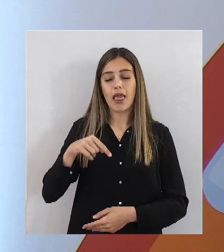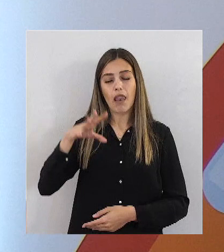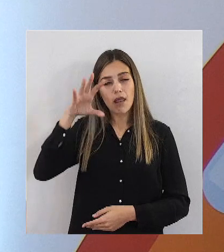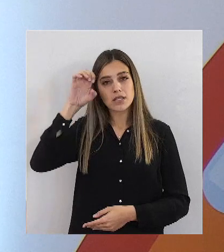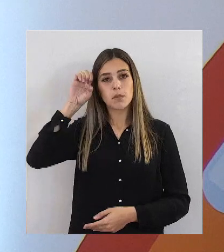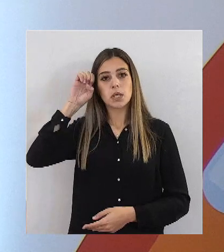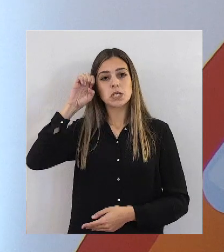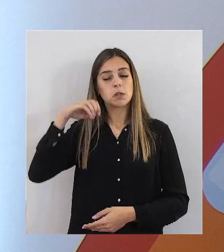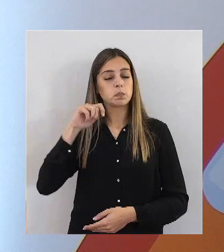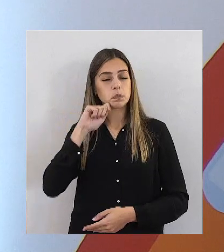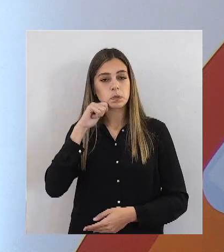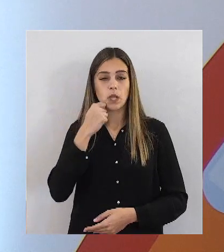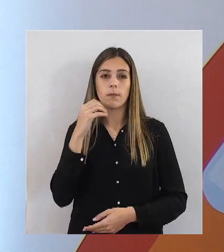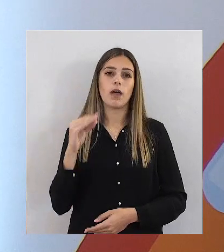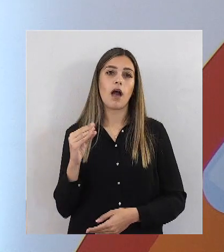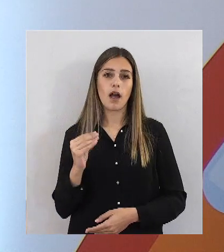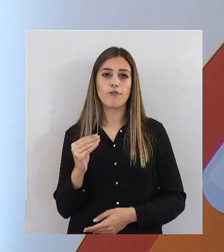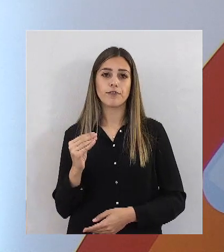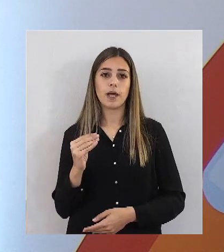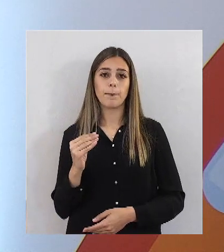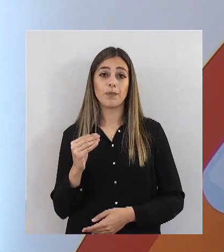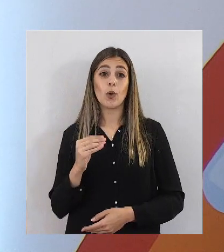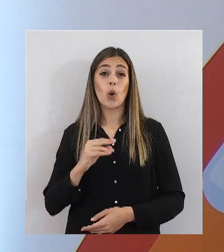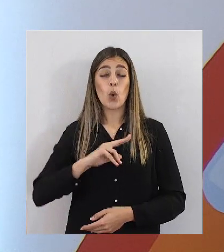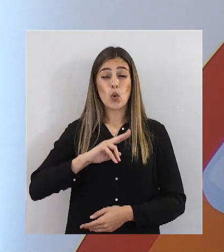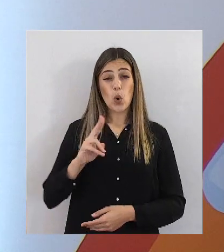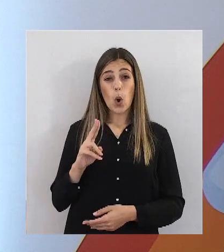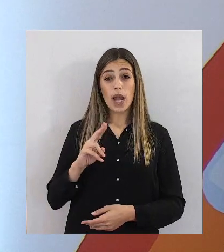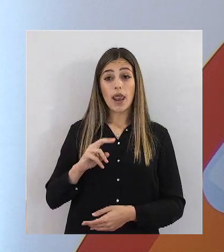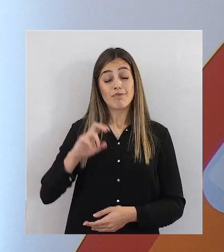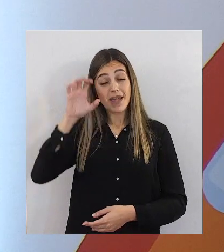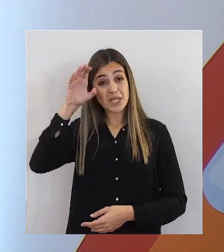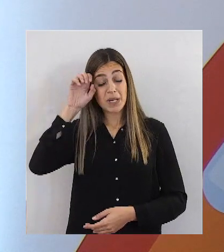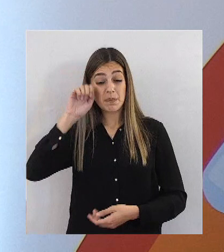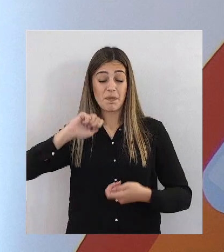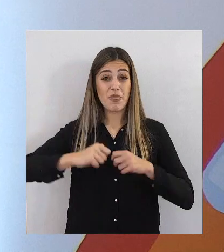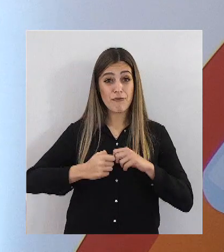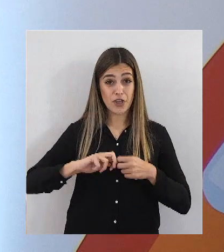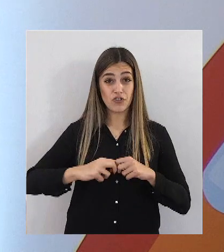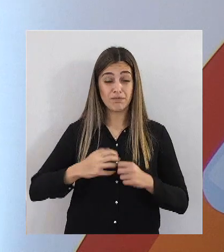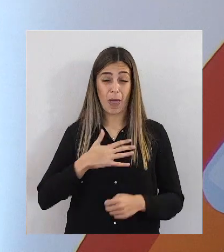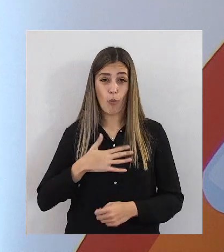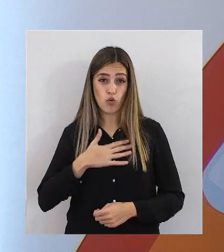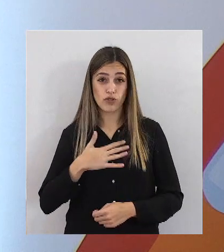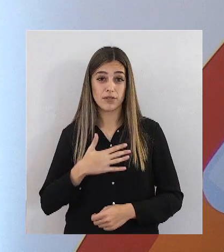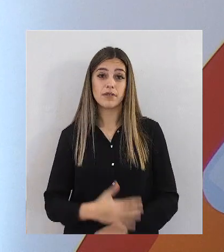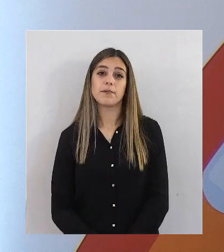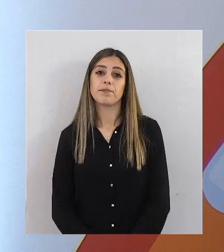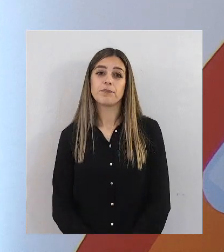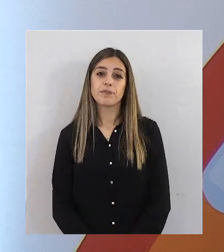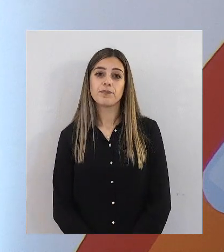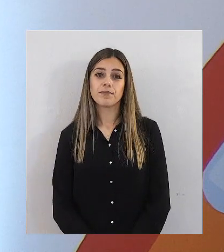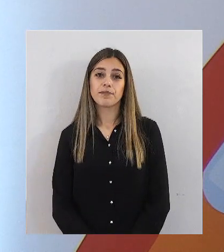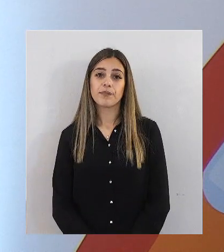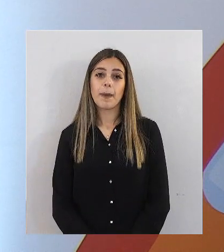A wonderful one, I must say, but also a roller coaster ride of emotions. I still can recall the day that I officially got